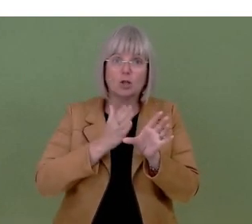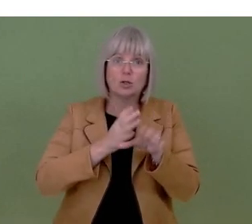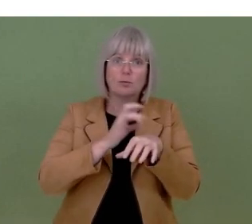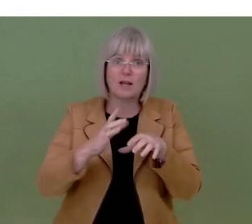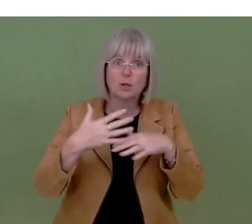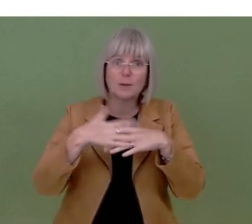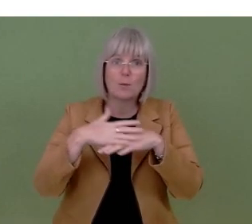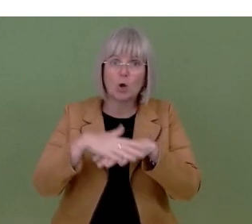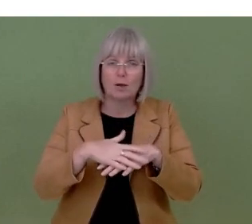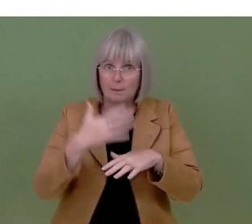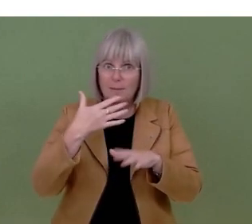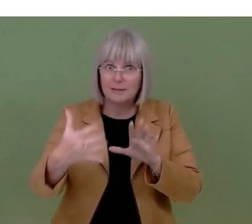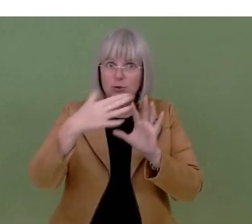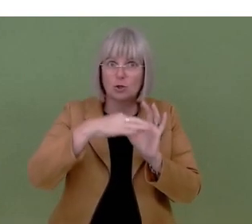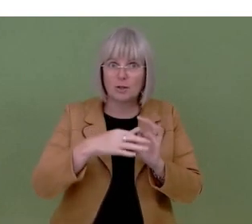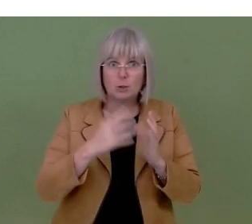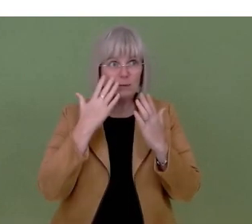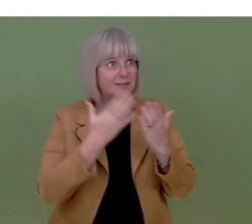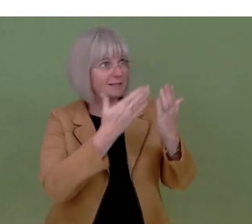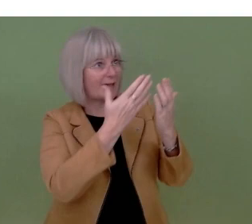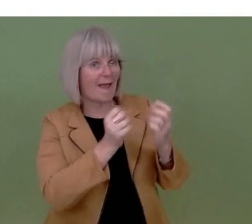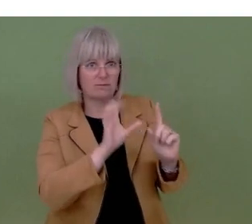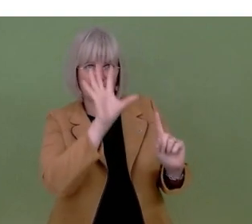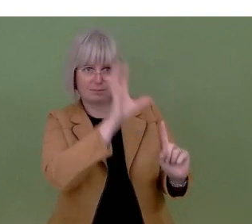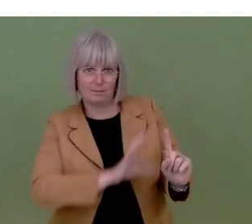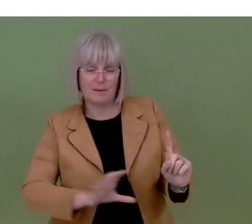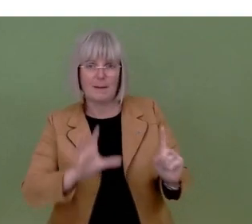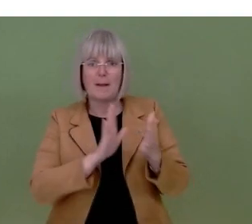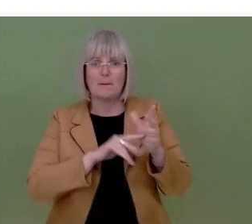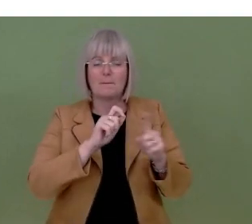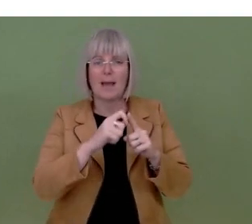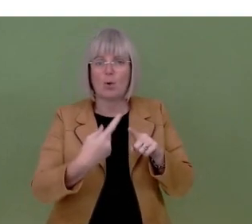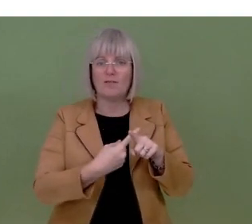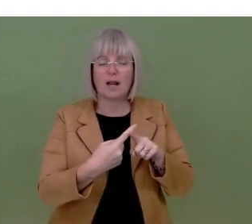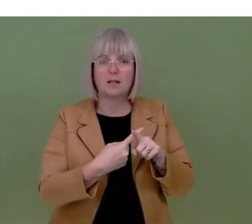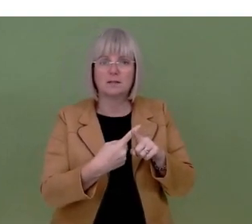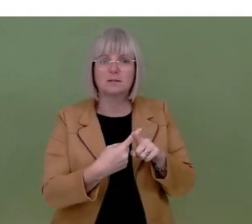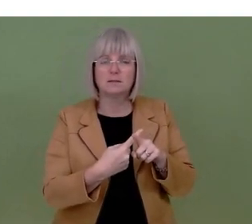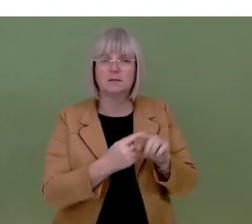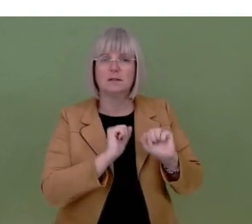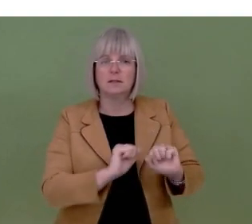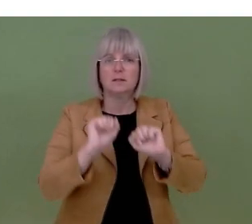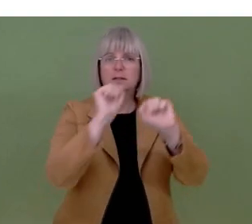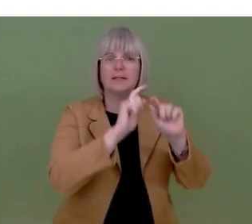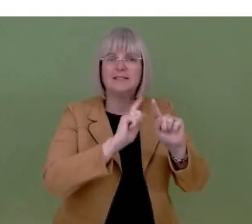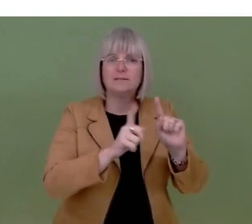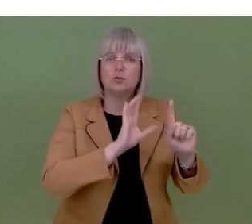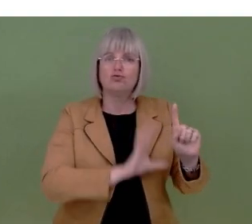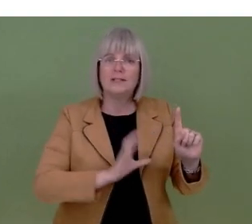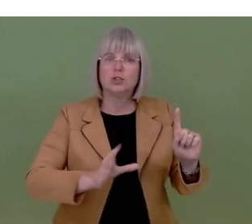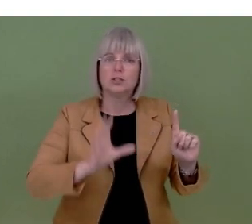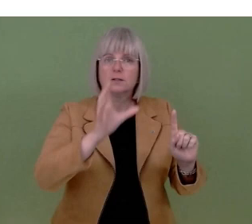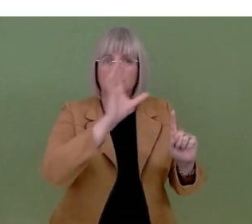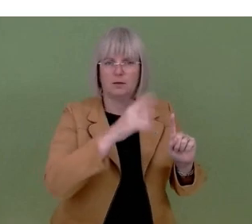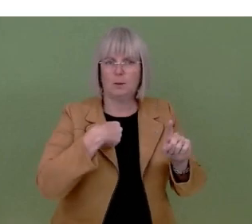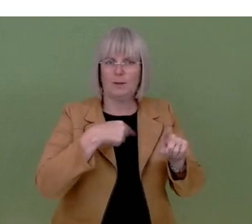professions networks in all parts of England, and you can see a map of England with the different regions, because we map onto NHS England